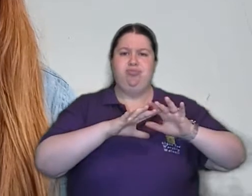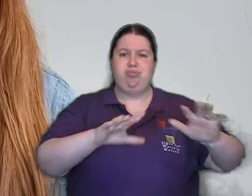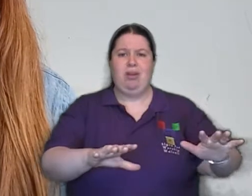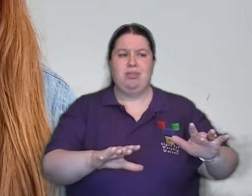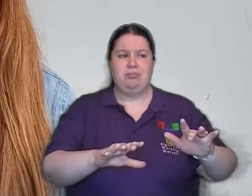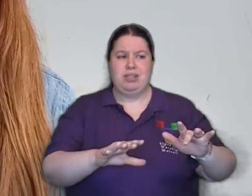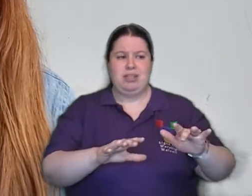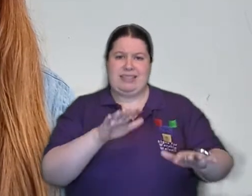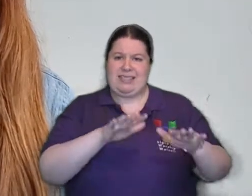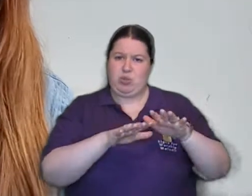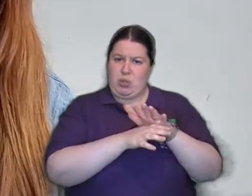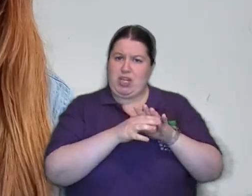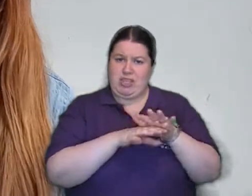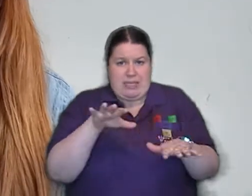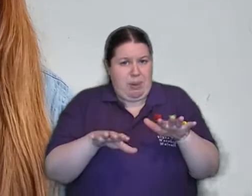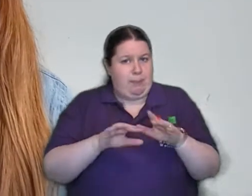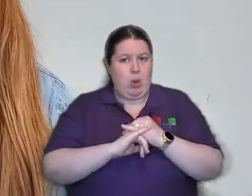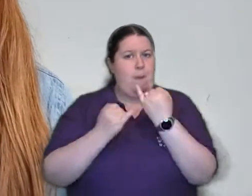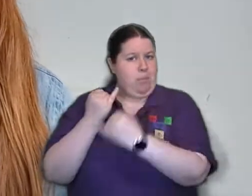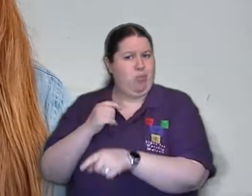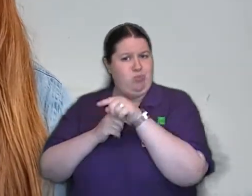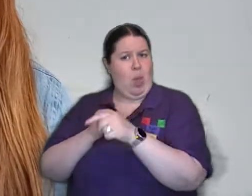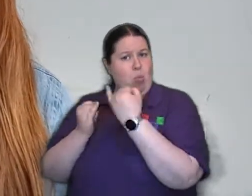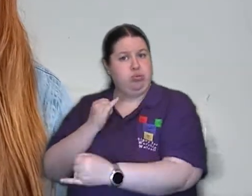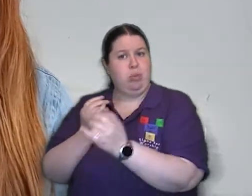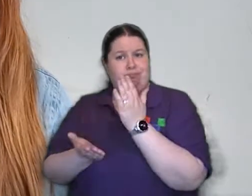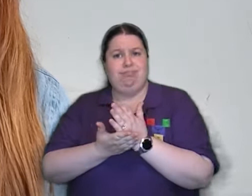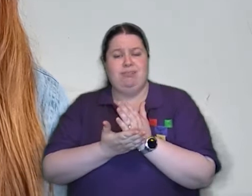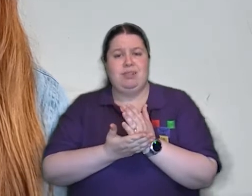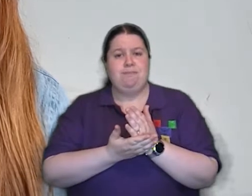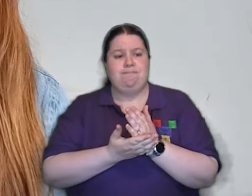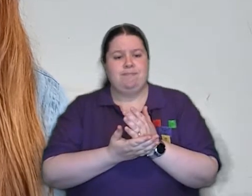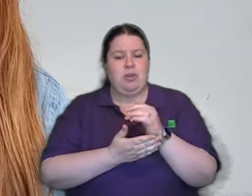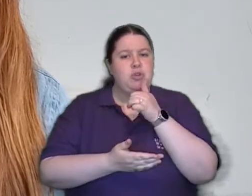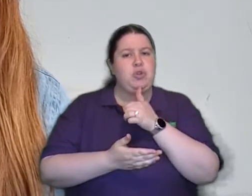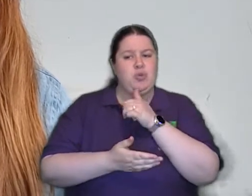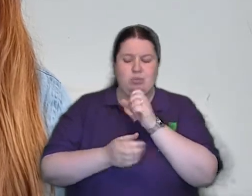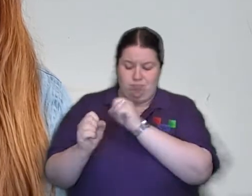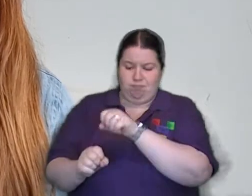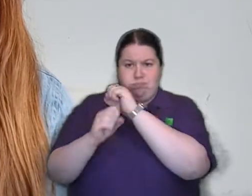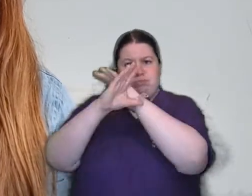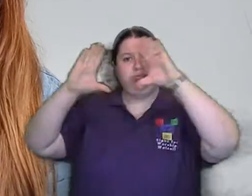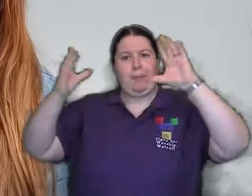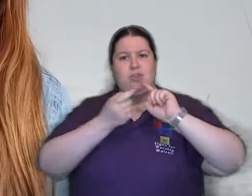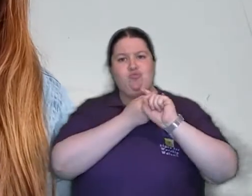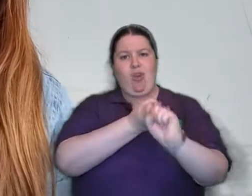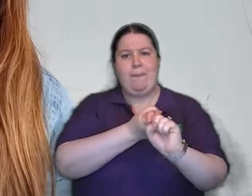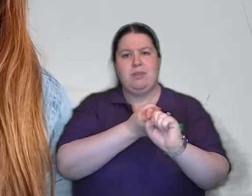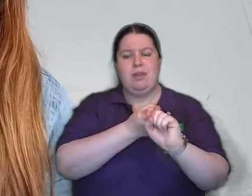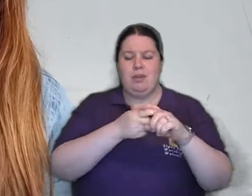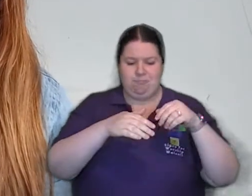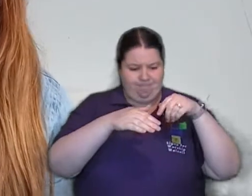this pandemic is not as desperate as the situation that the Chilean miners found themselves in, I'm going to use the